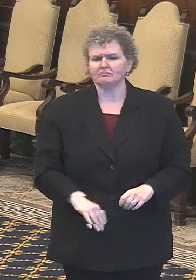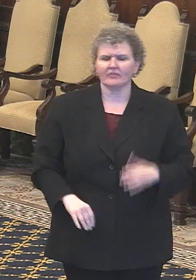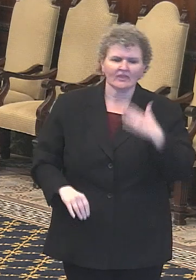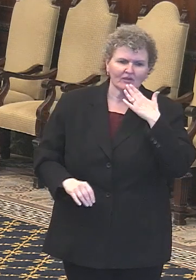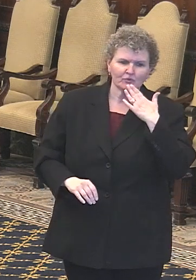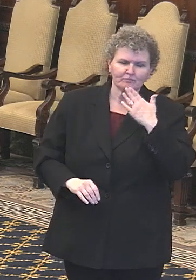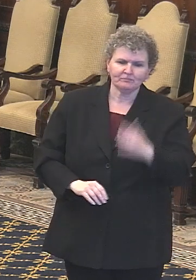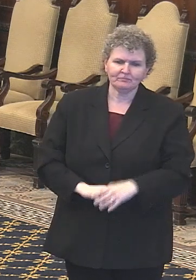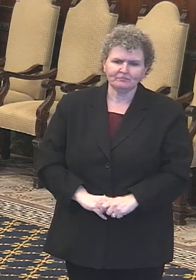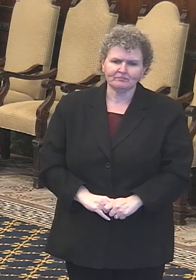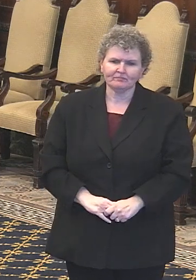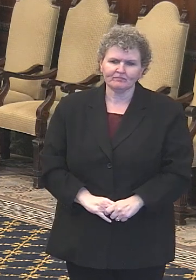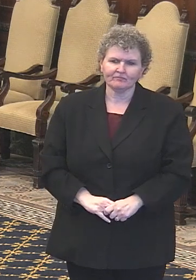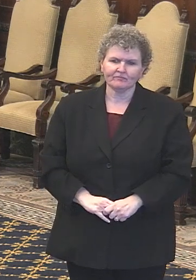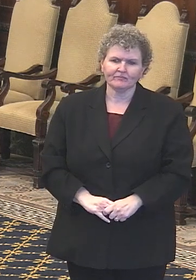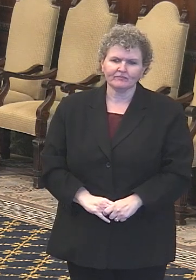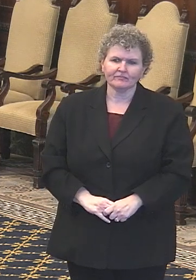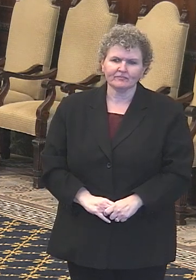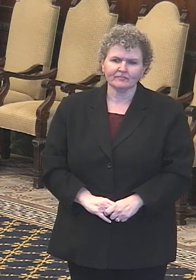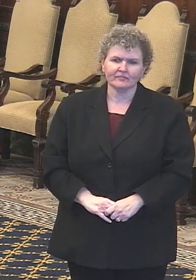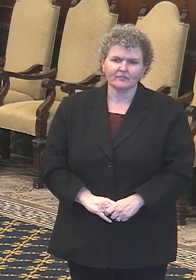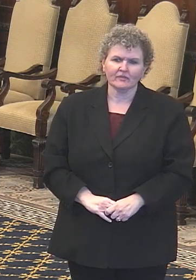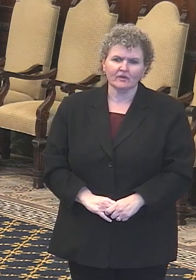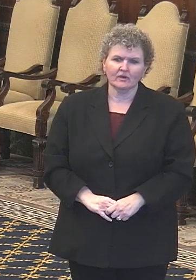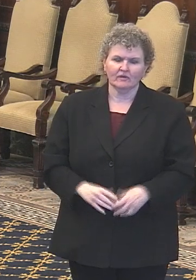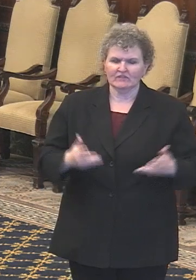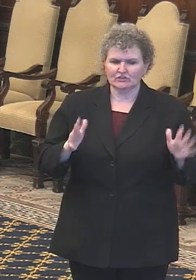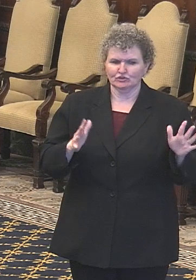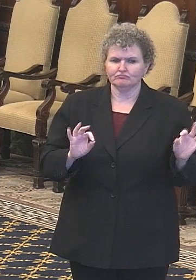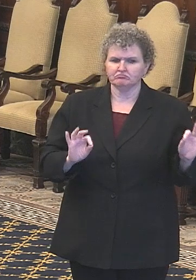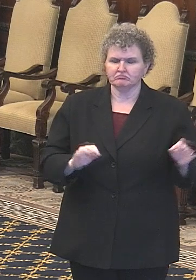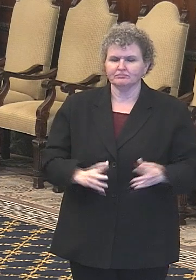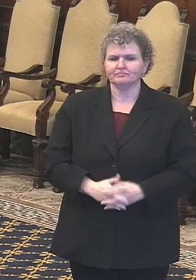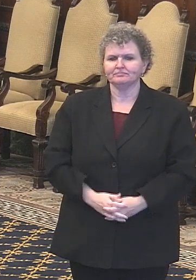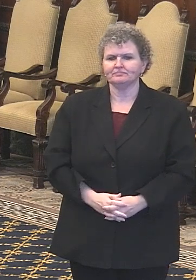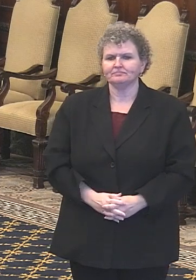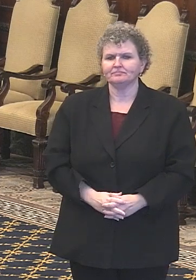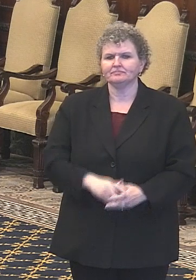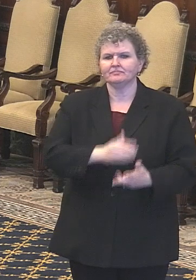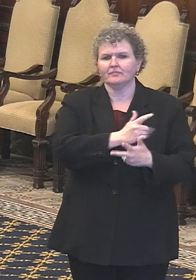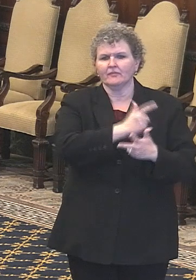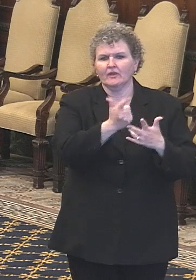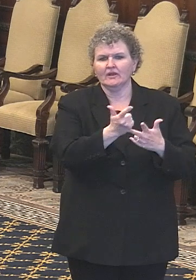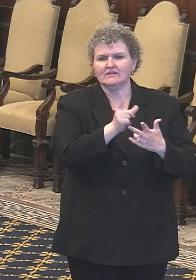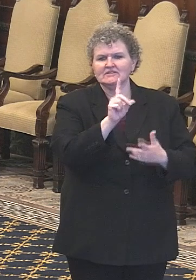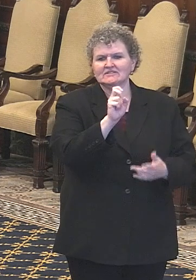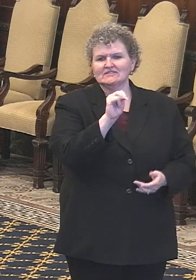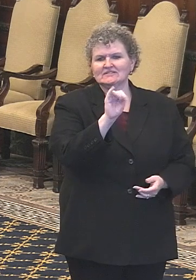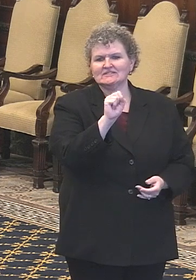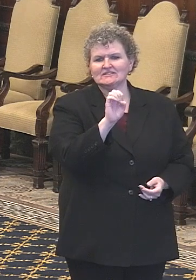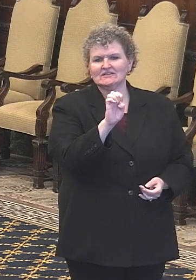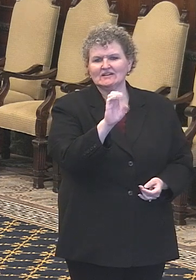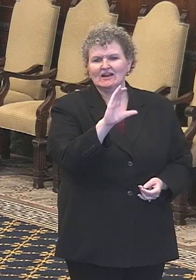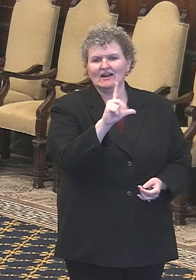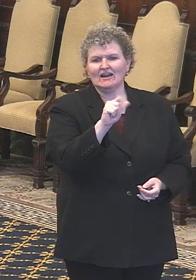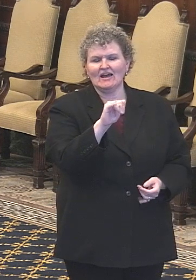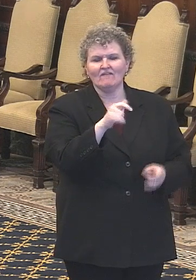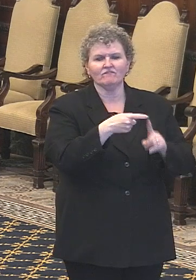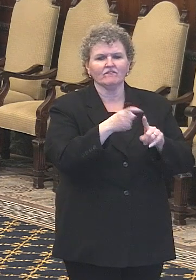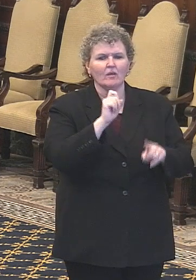Dr. Farley. No. All right. No, I don't have that number either. Okay. One other question is from another